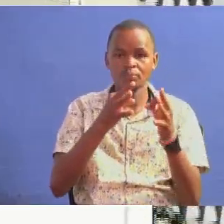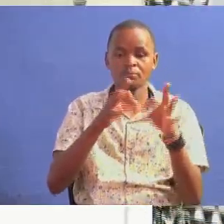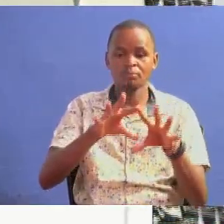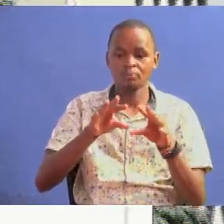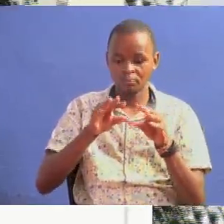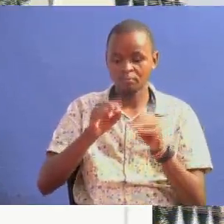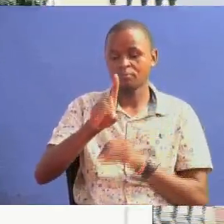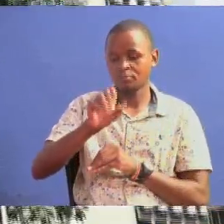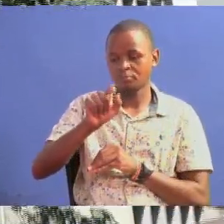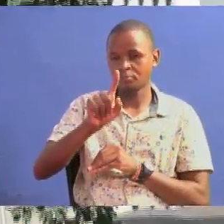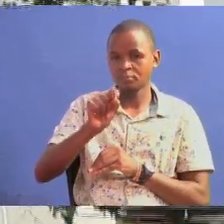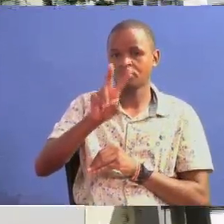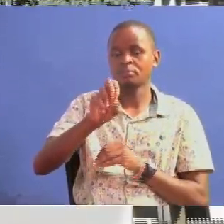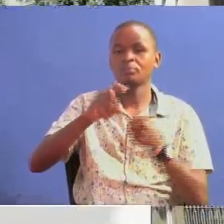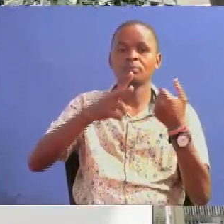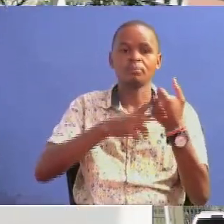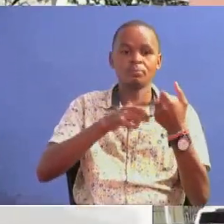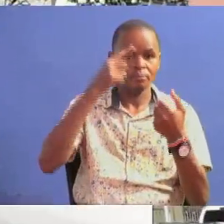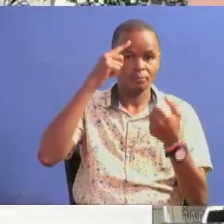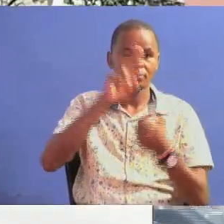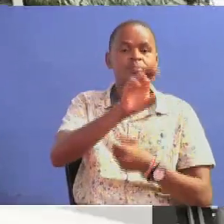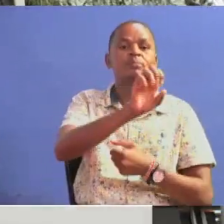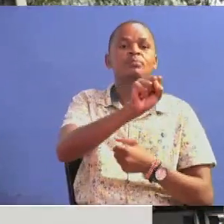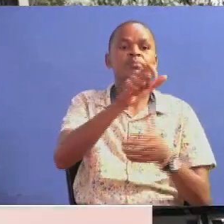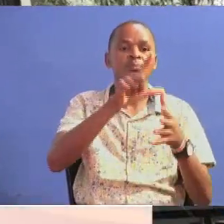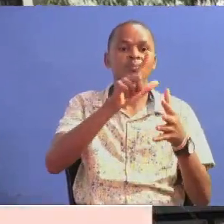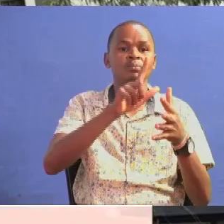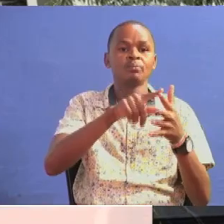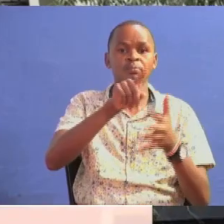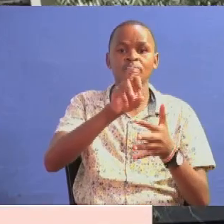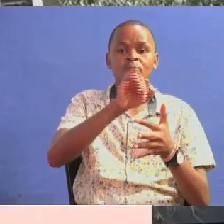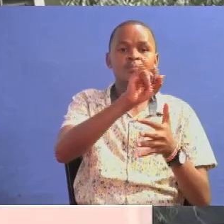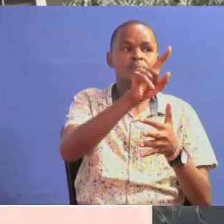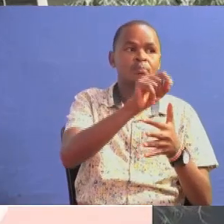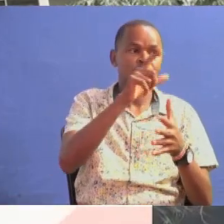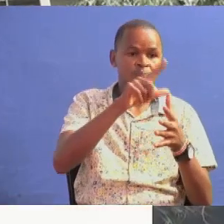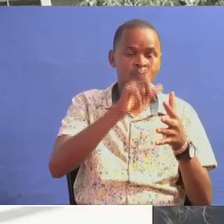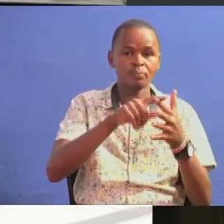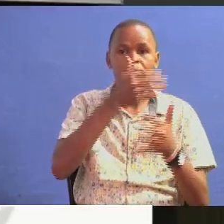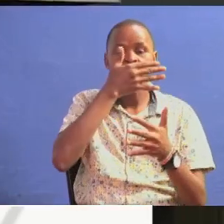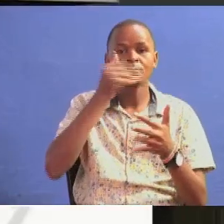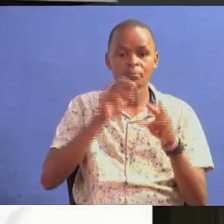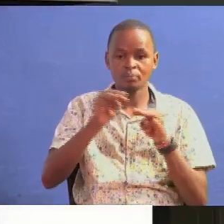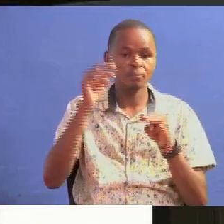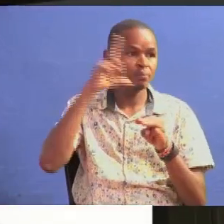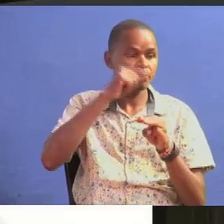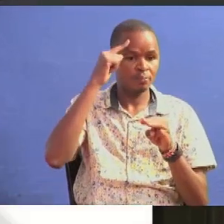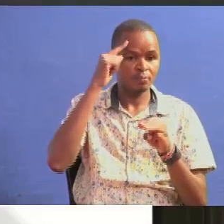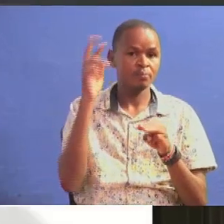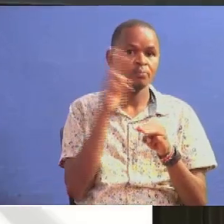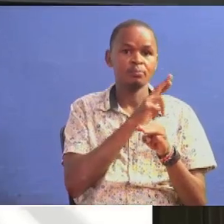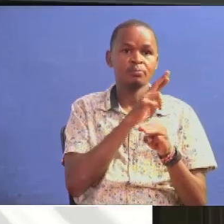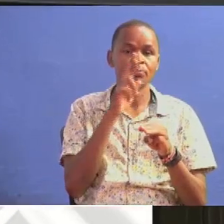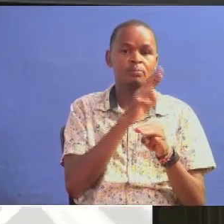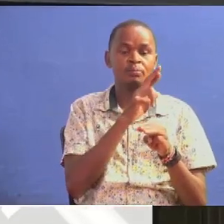take over the debt contracted in 2017 from the USA Export-Import Bank as a facilitation to the better management of risk for the national